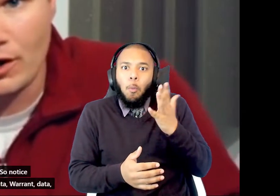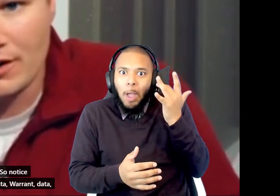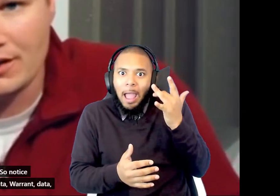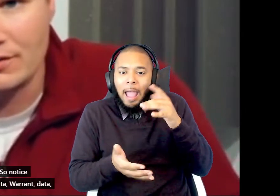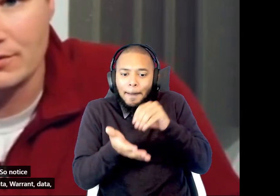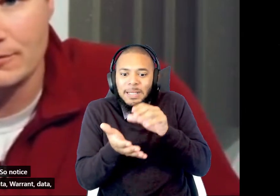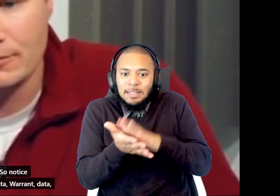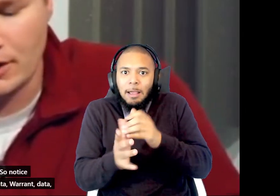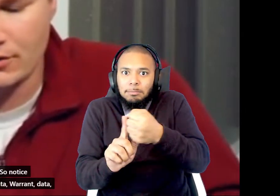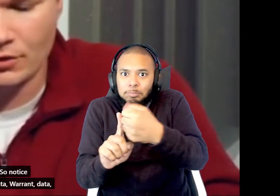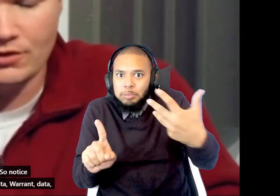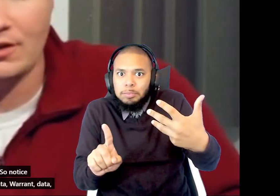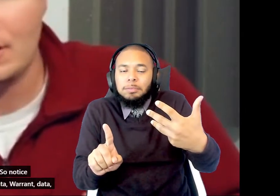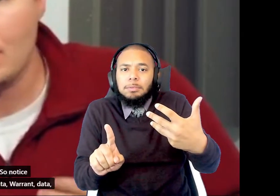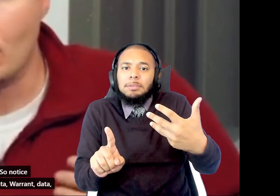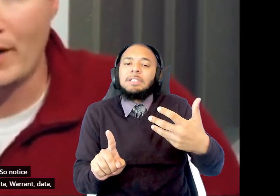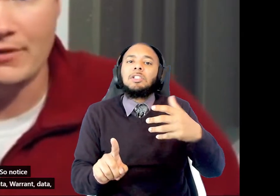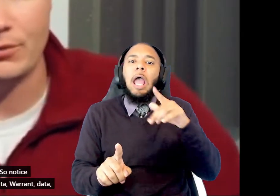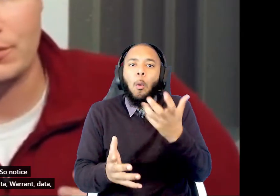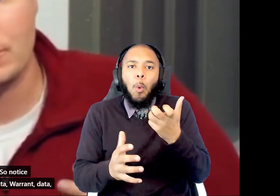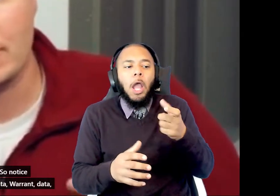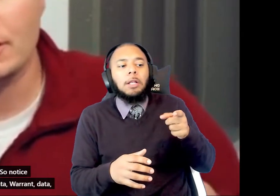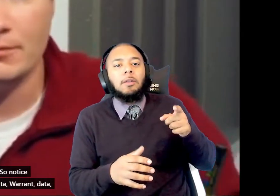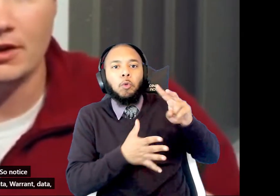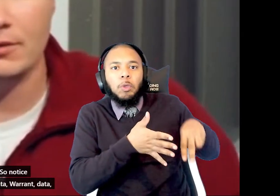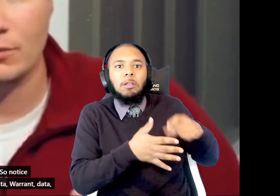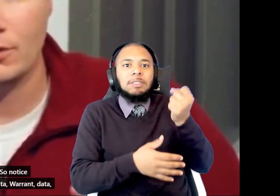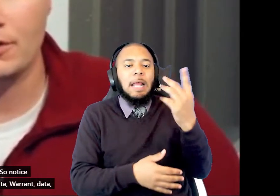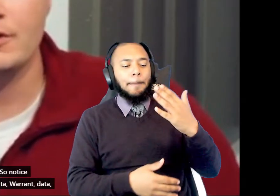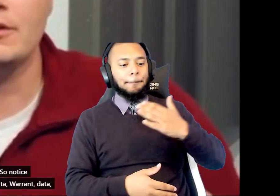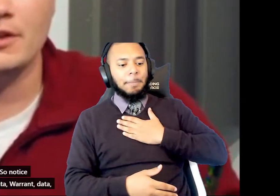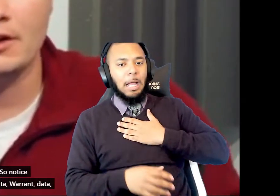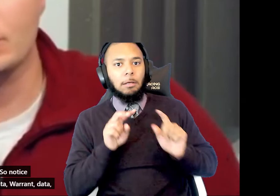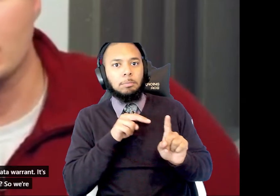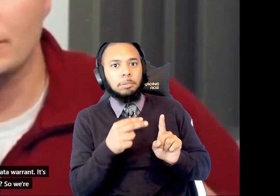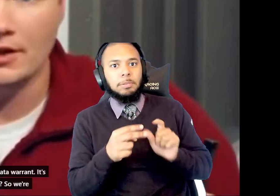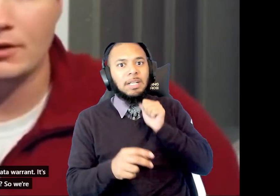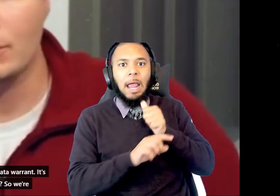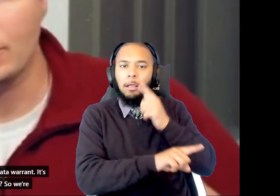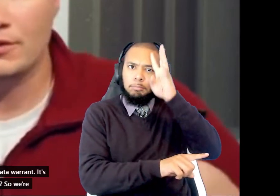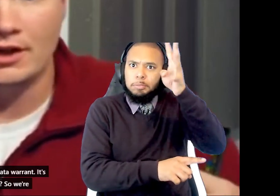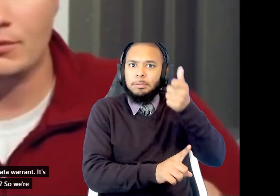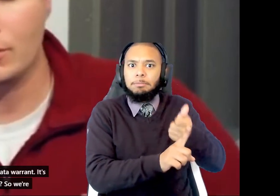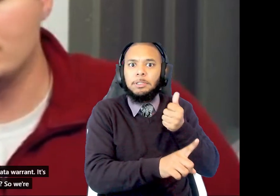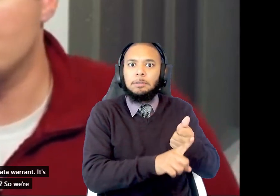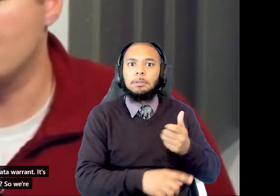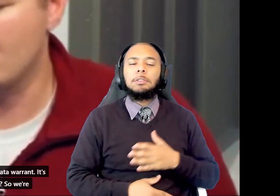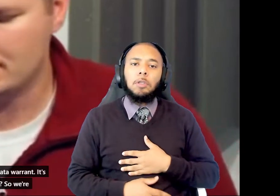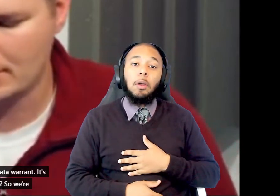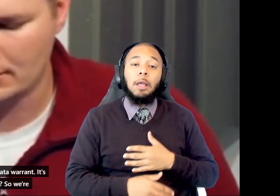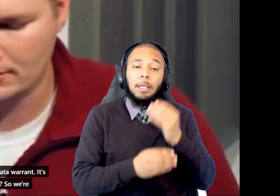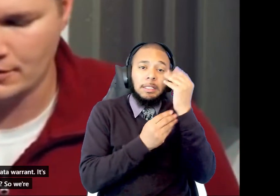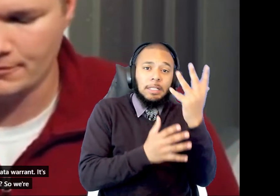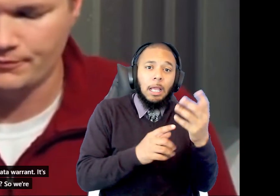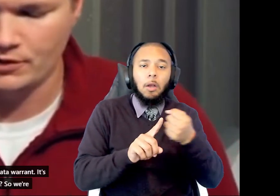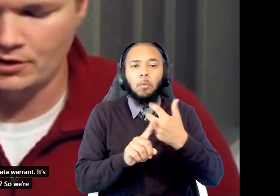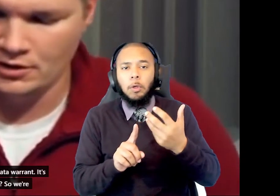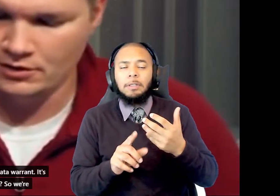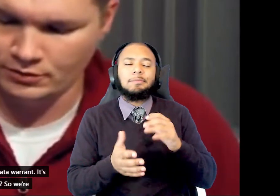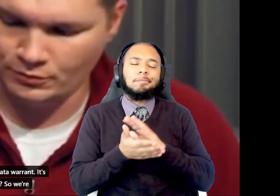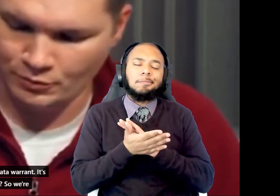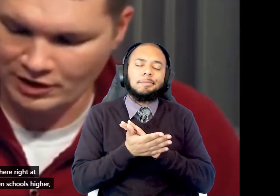the warrant where it is. All right. So notice going back and forth. Claim, data, warrant, data, warrant, data, warrant, data, warrant. It's a nice dance,